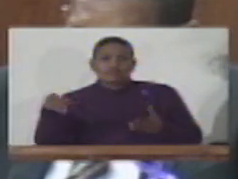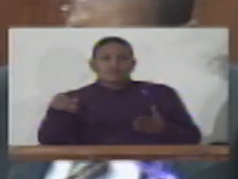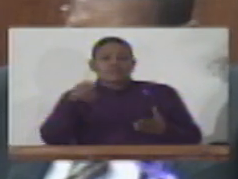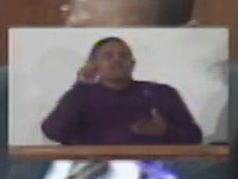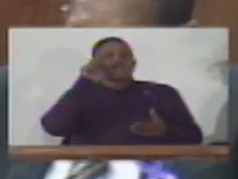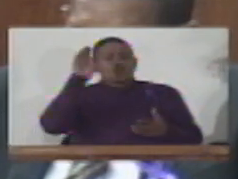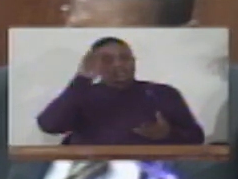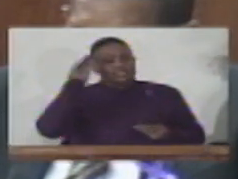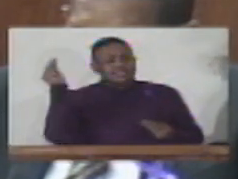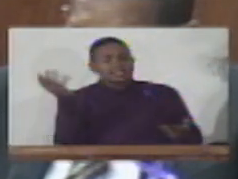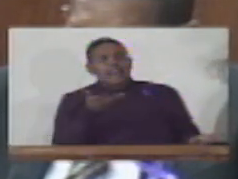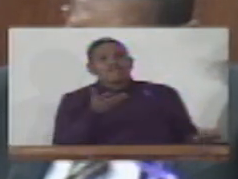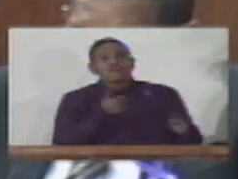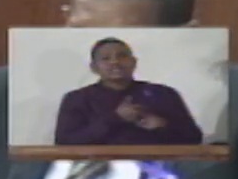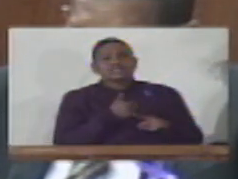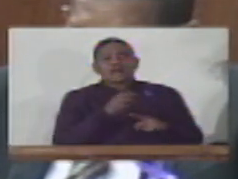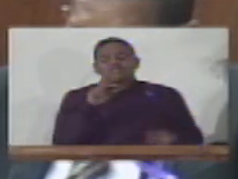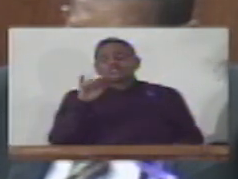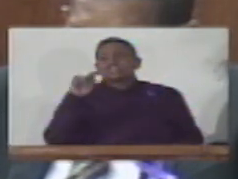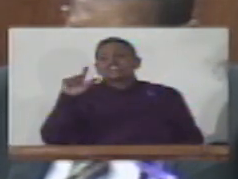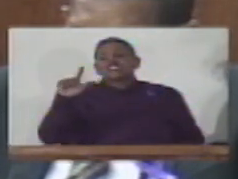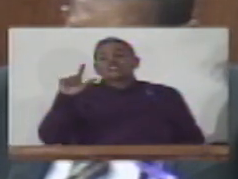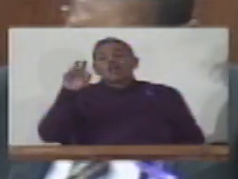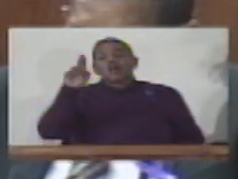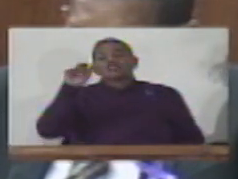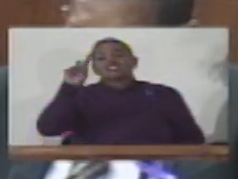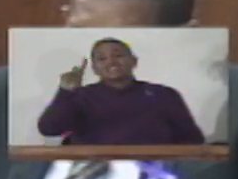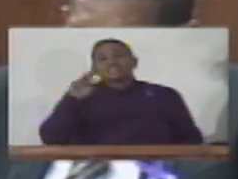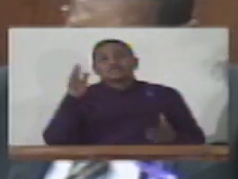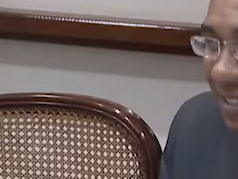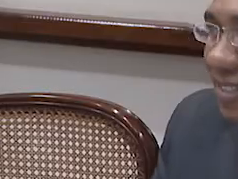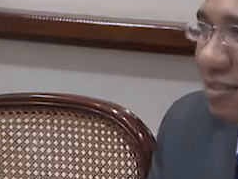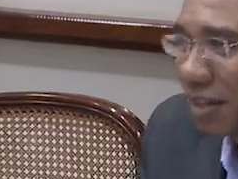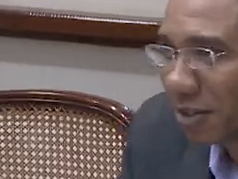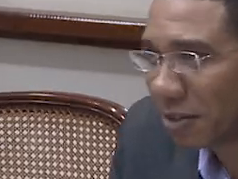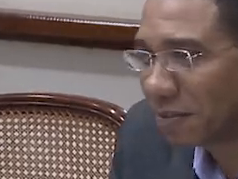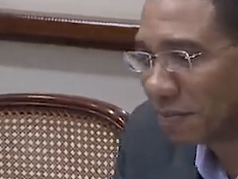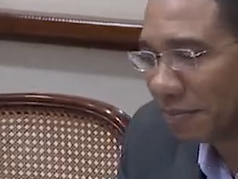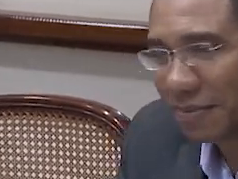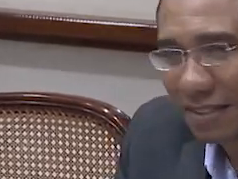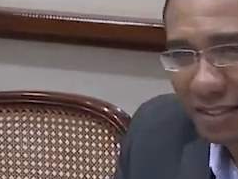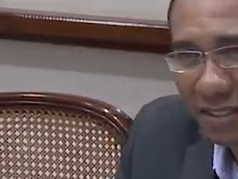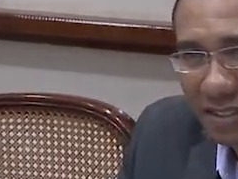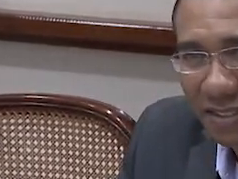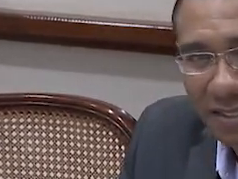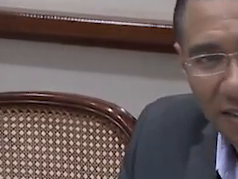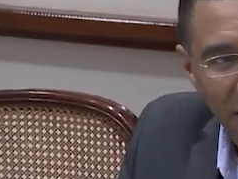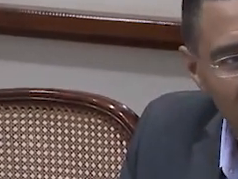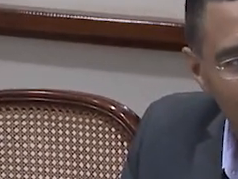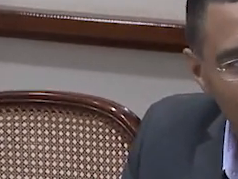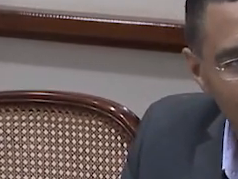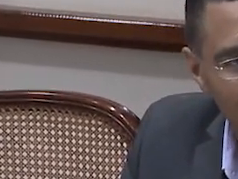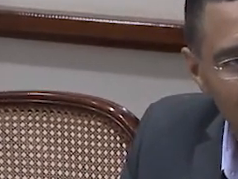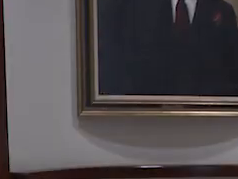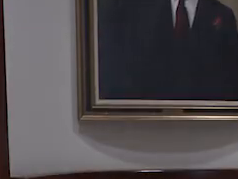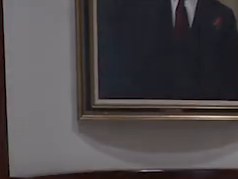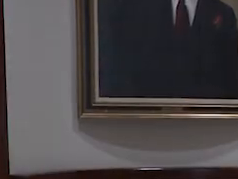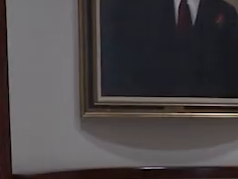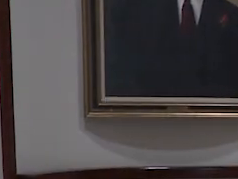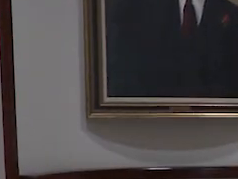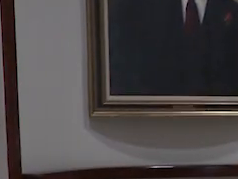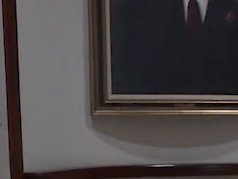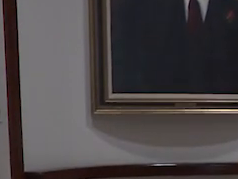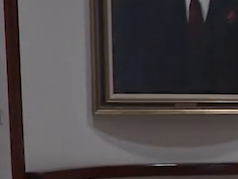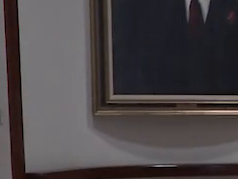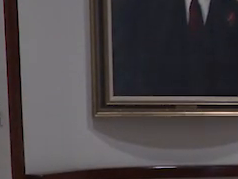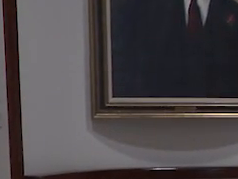the end of March next year. Mr. Holness said while the bill was being worked on, Cabinet had approved amendments to the NIDS Solution contract that was awarded